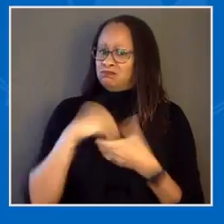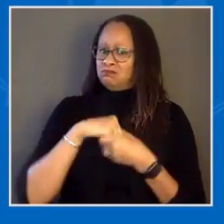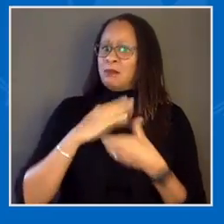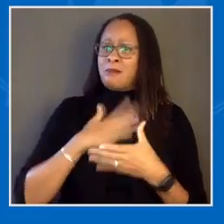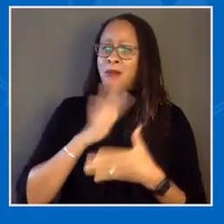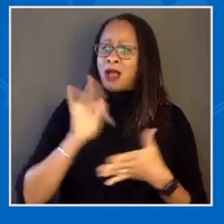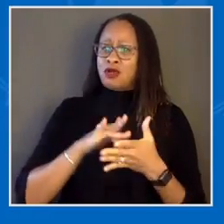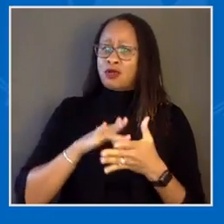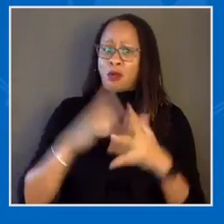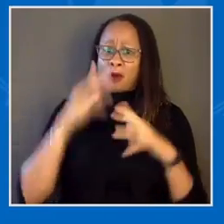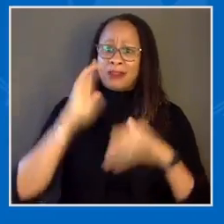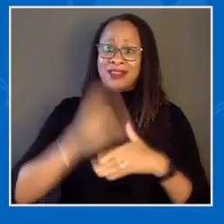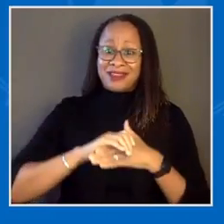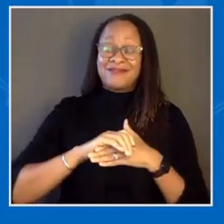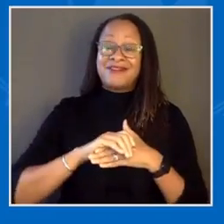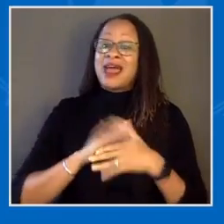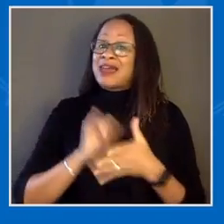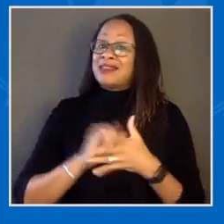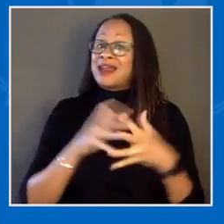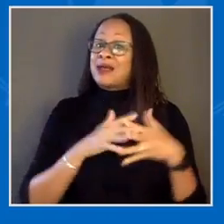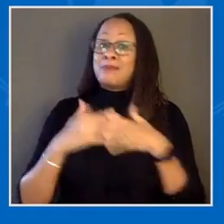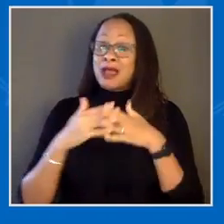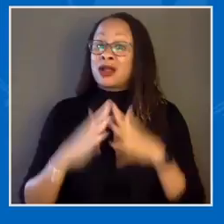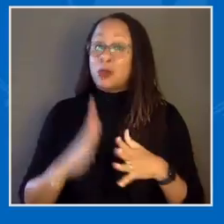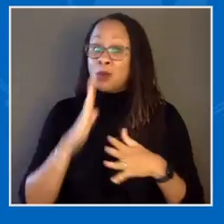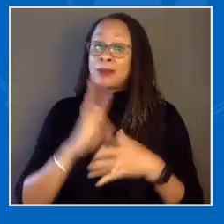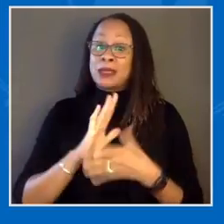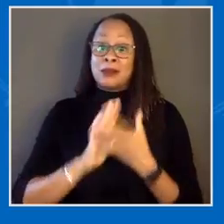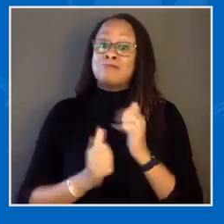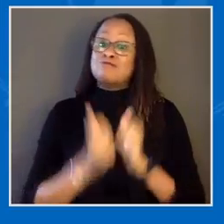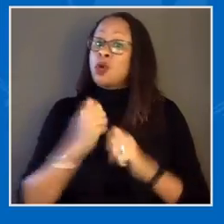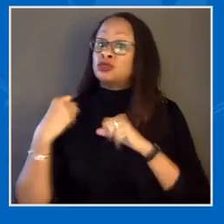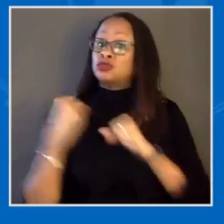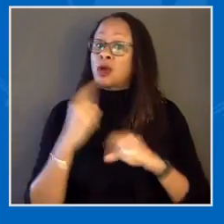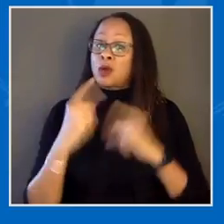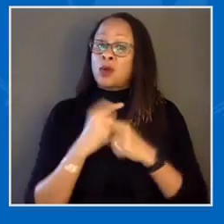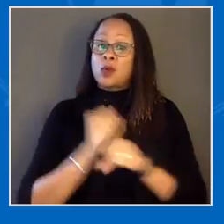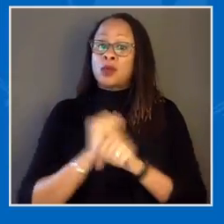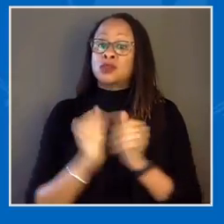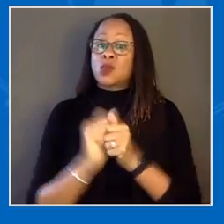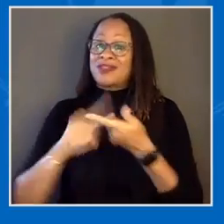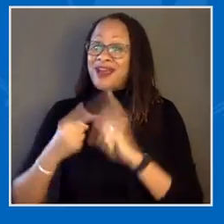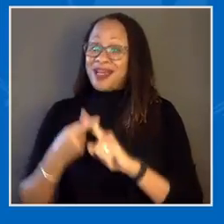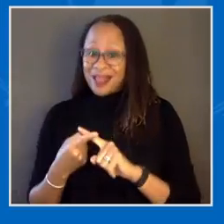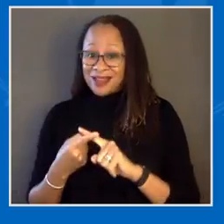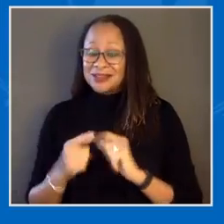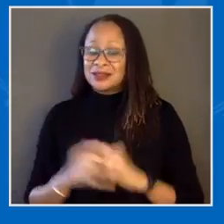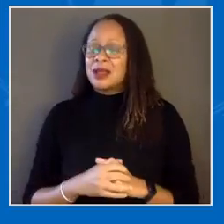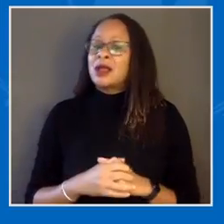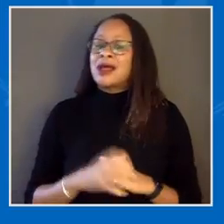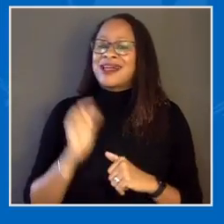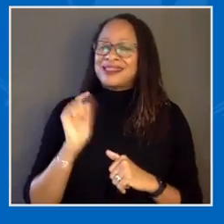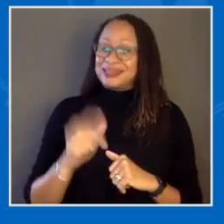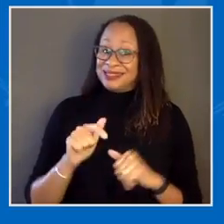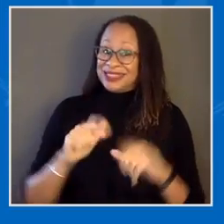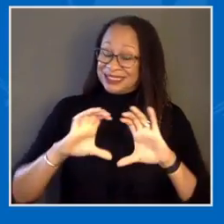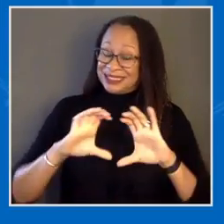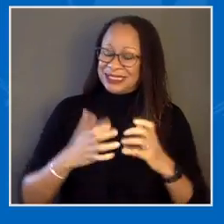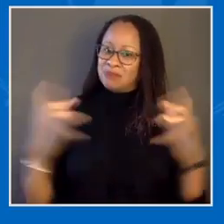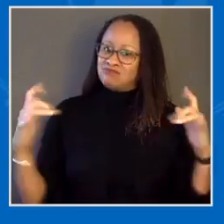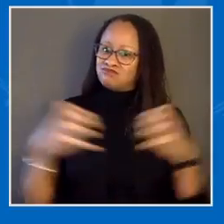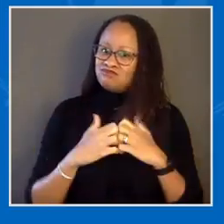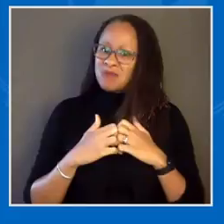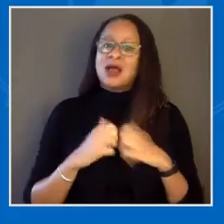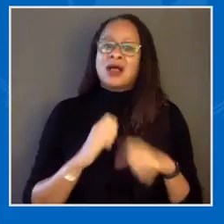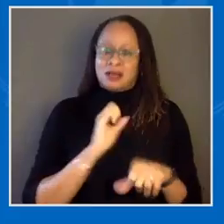strongest when it works with its allies. Collectively, this team has secured some of the most defining national security and